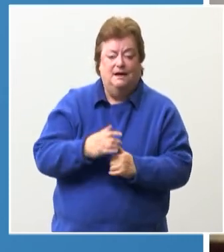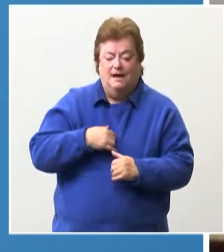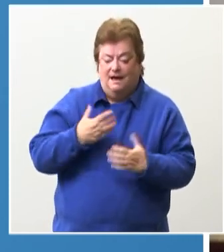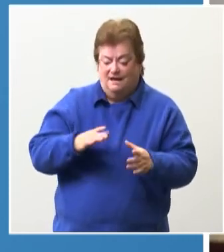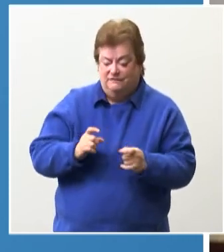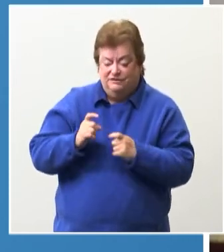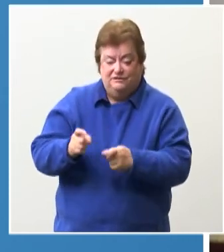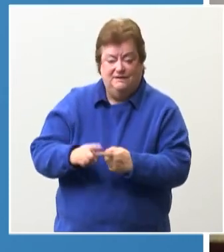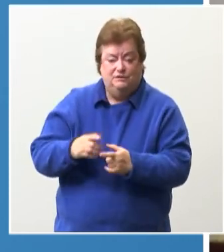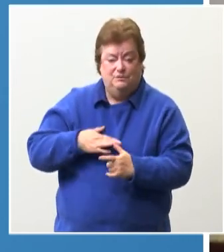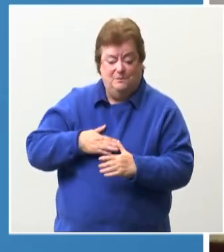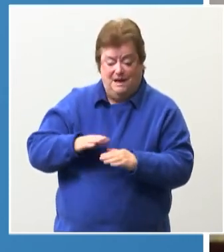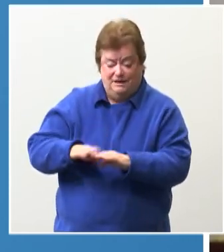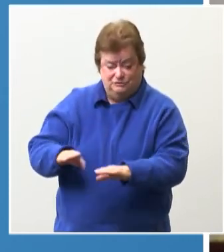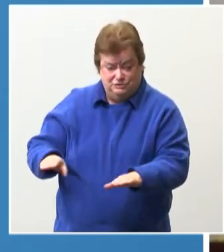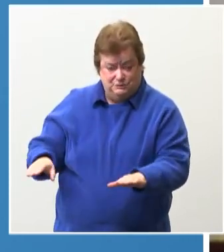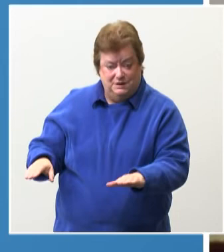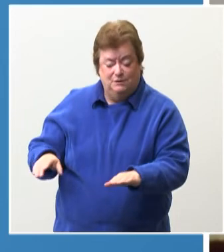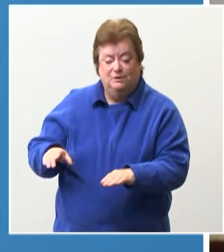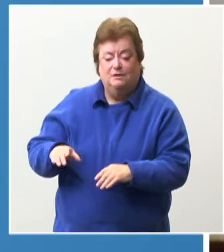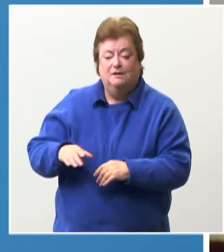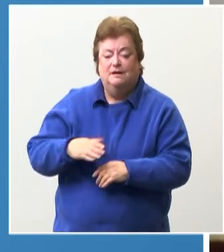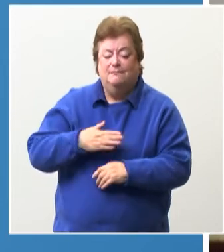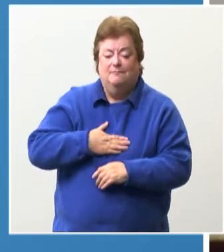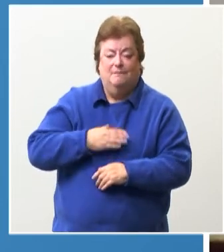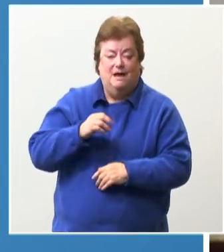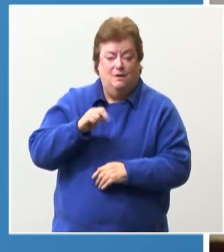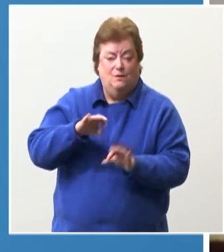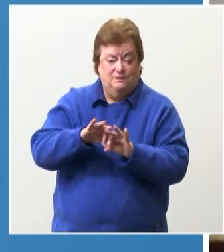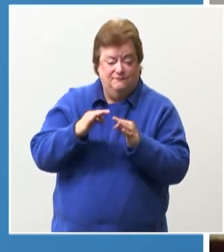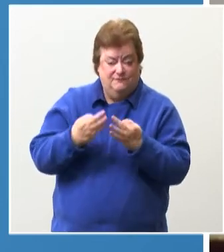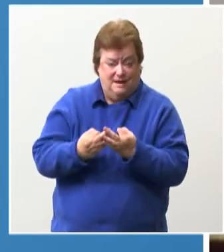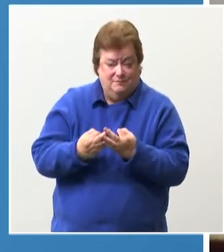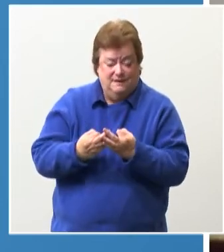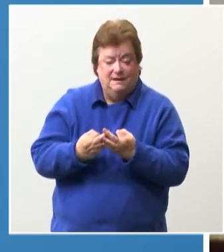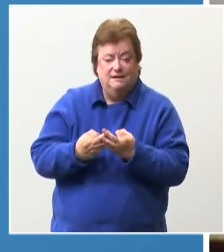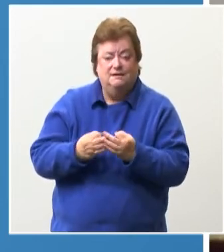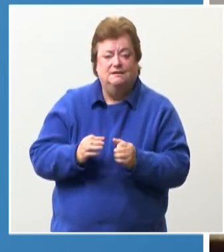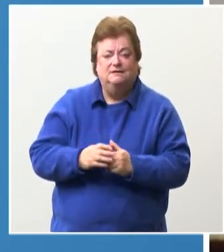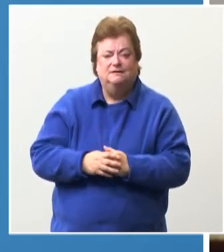kids who are age eligible and my own family. And